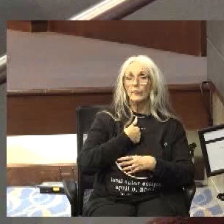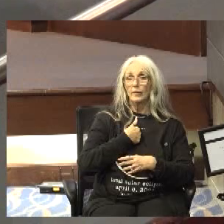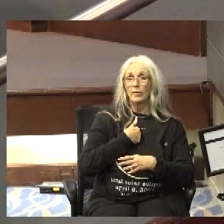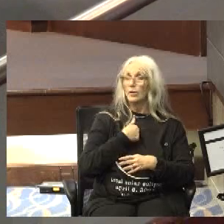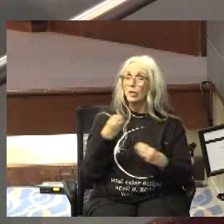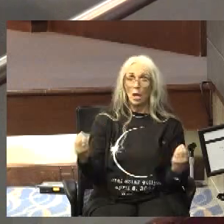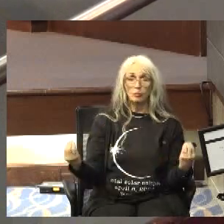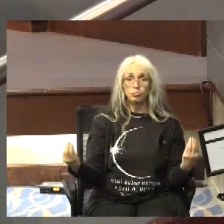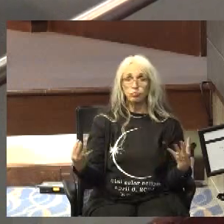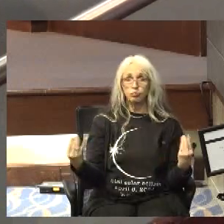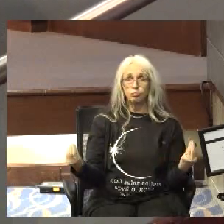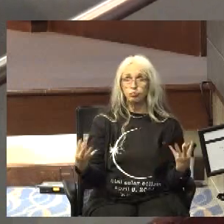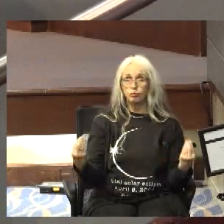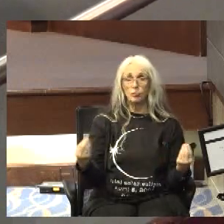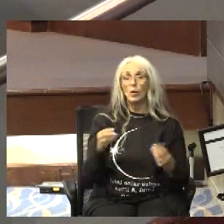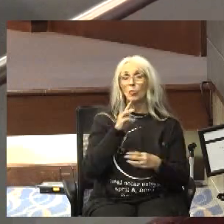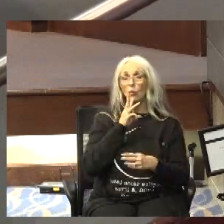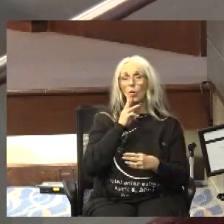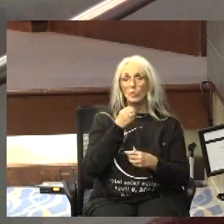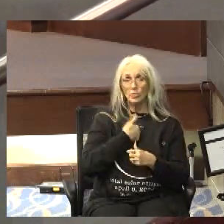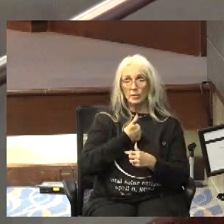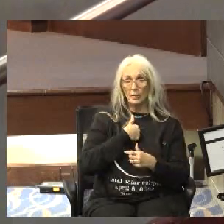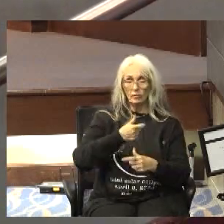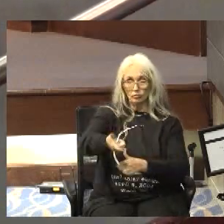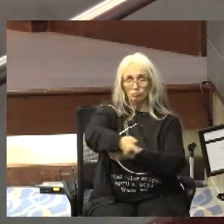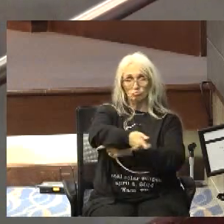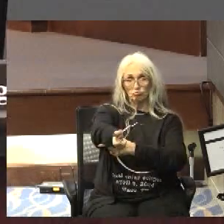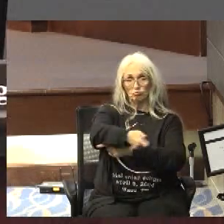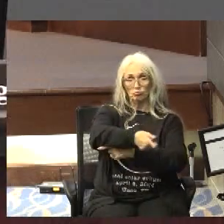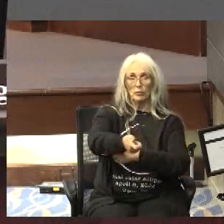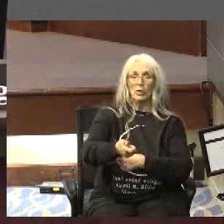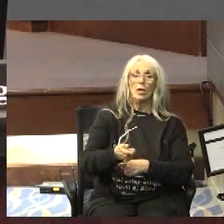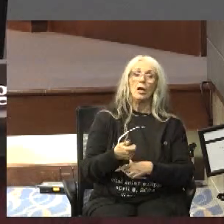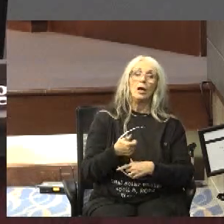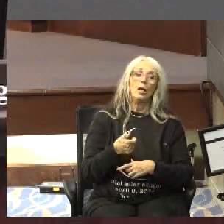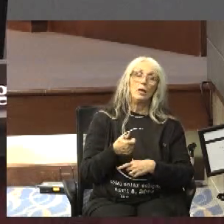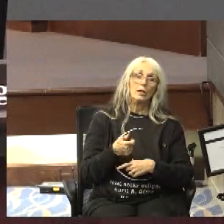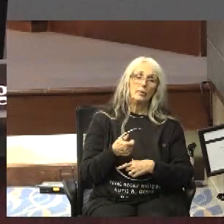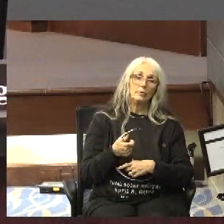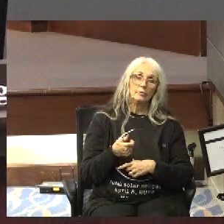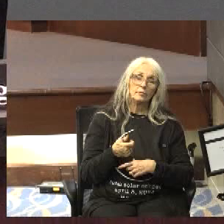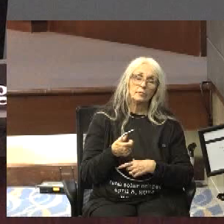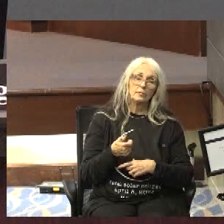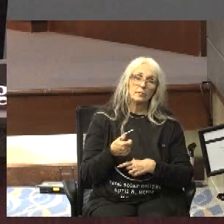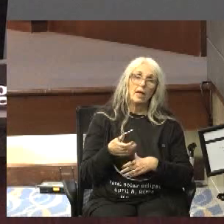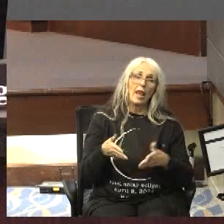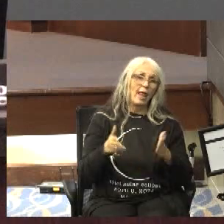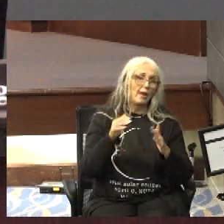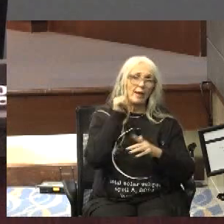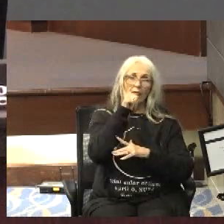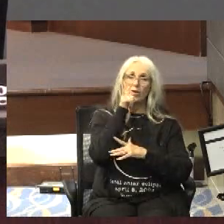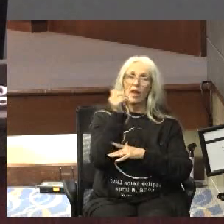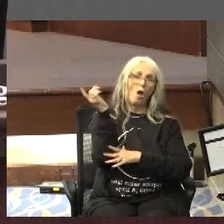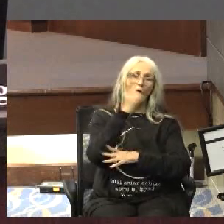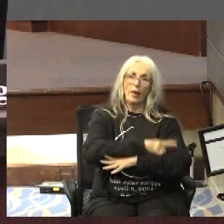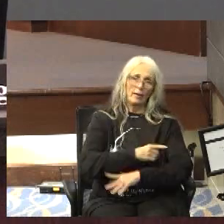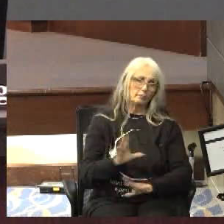right. But to state clearly for the record, hand watering. Hand watering would be allowed at all